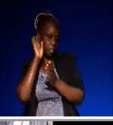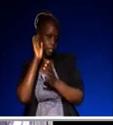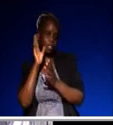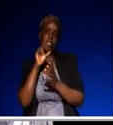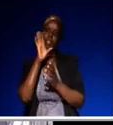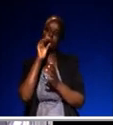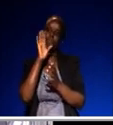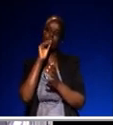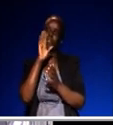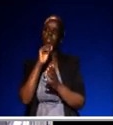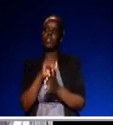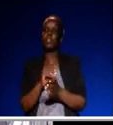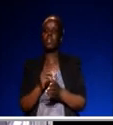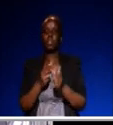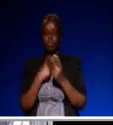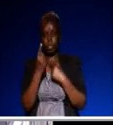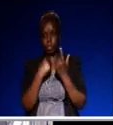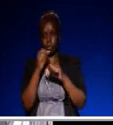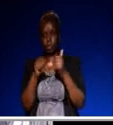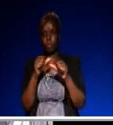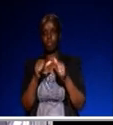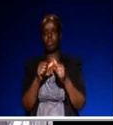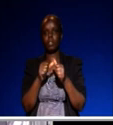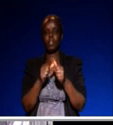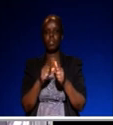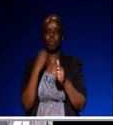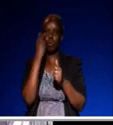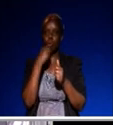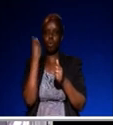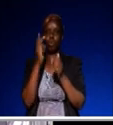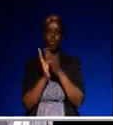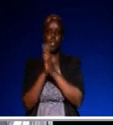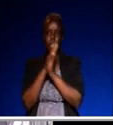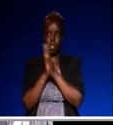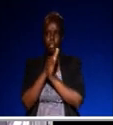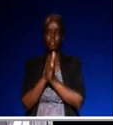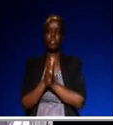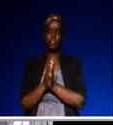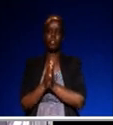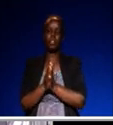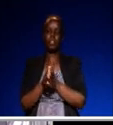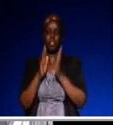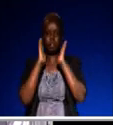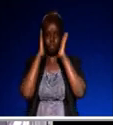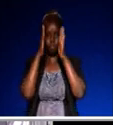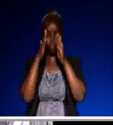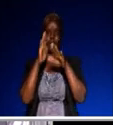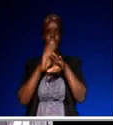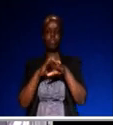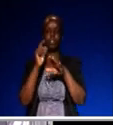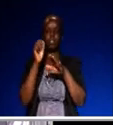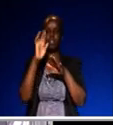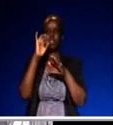speaking. We will talk about oral narratives, and our focus will be on